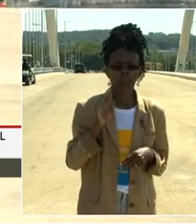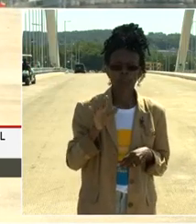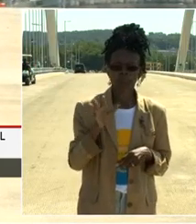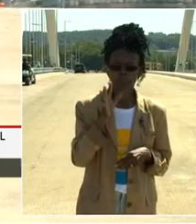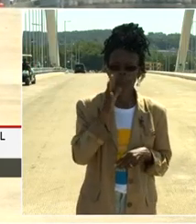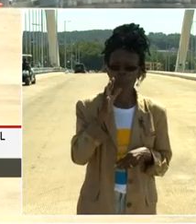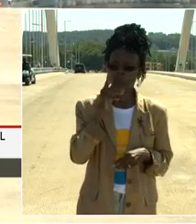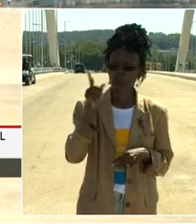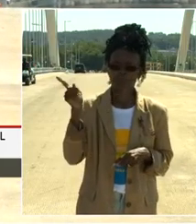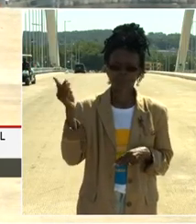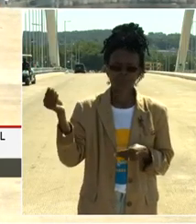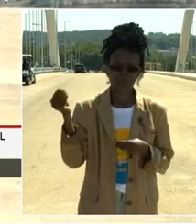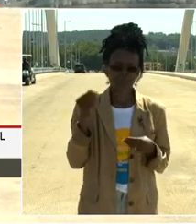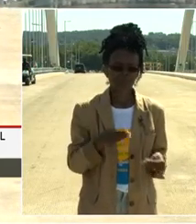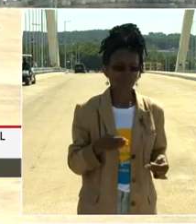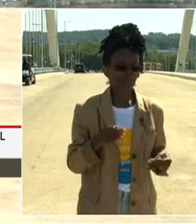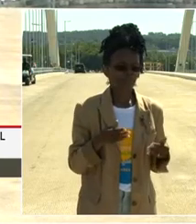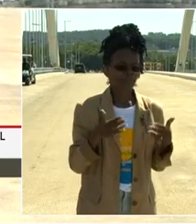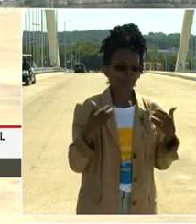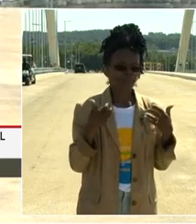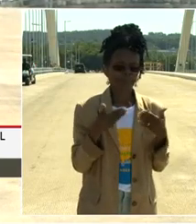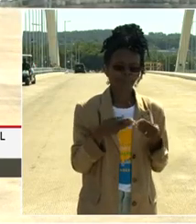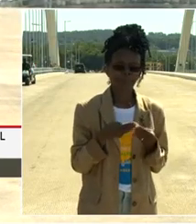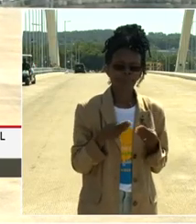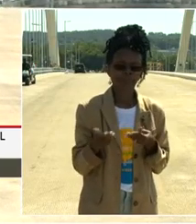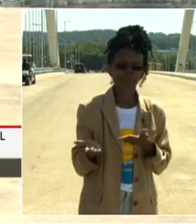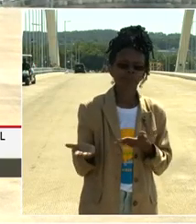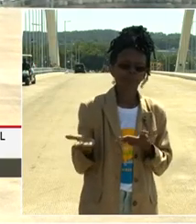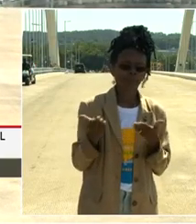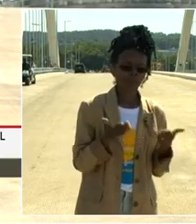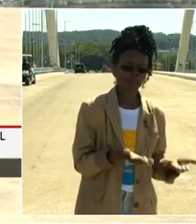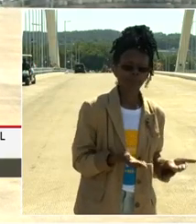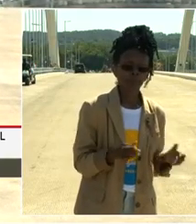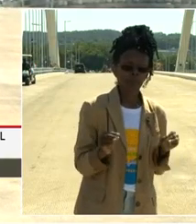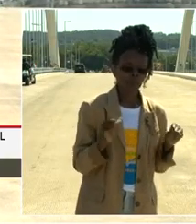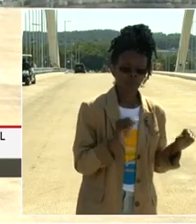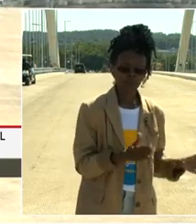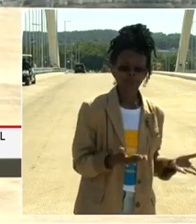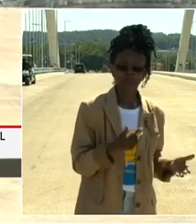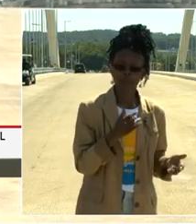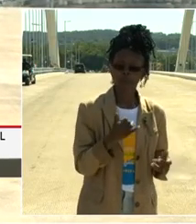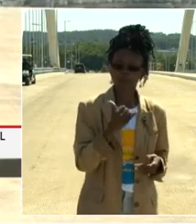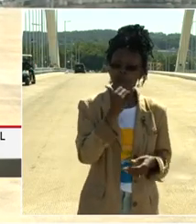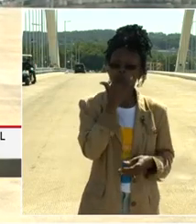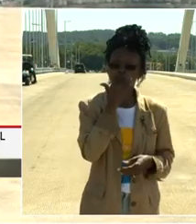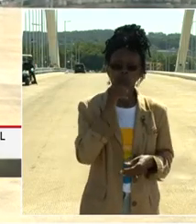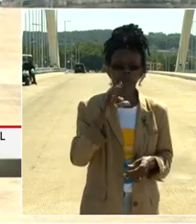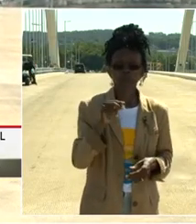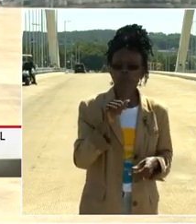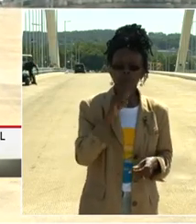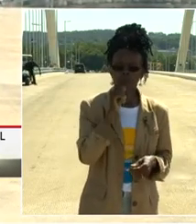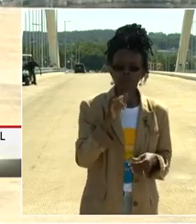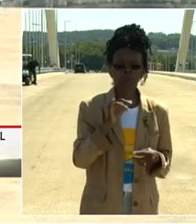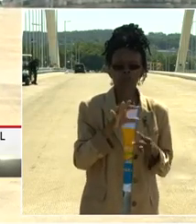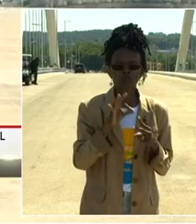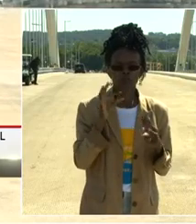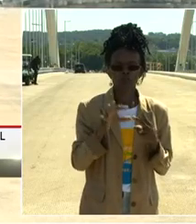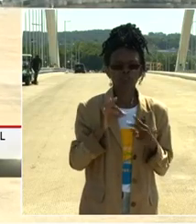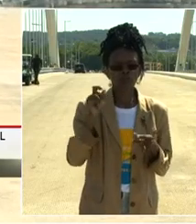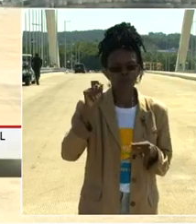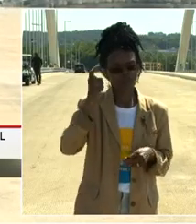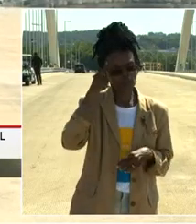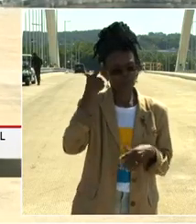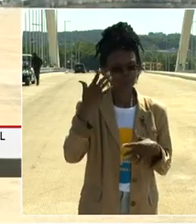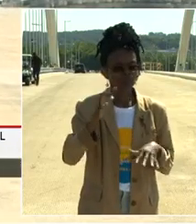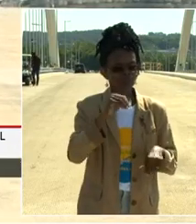he moved here. It was by choice. Yes, he knew the federal government was here, and yes, he played a critical